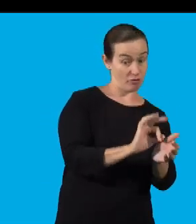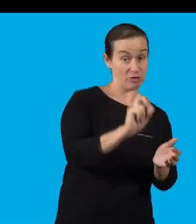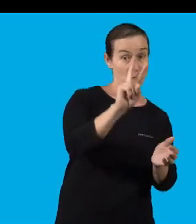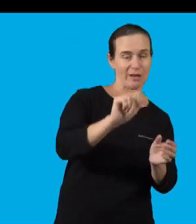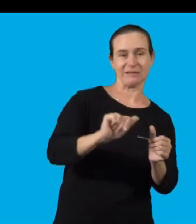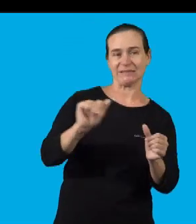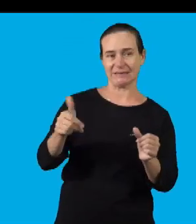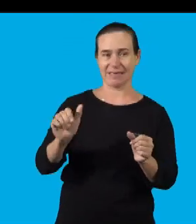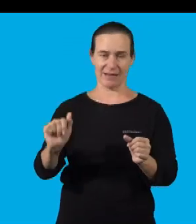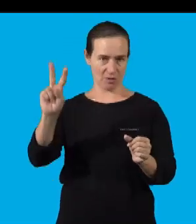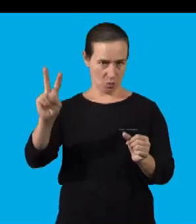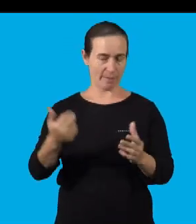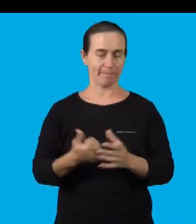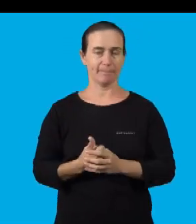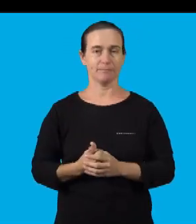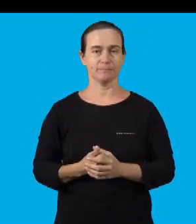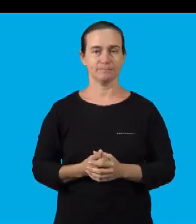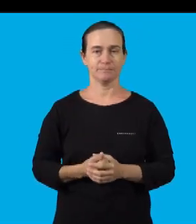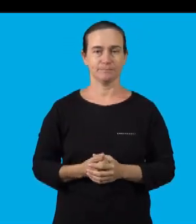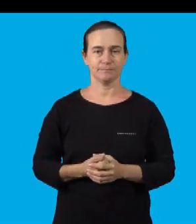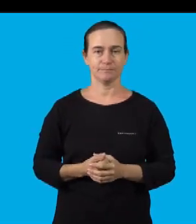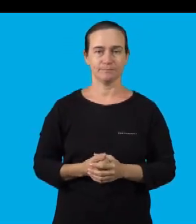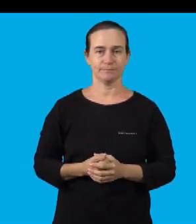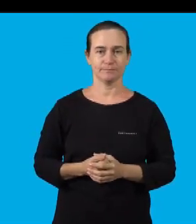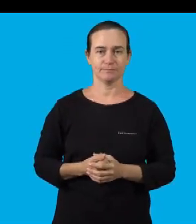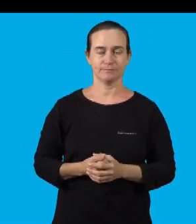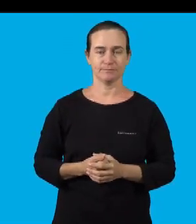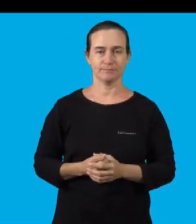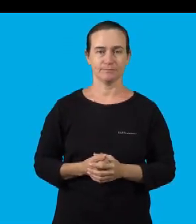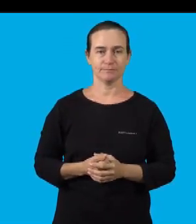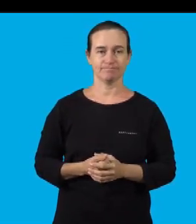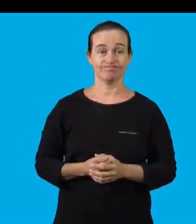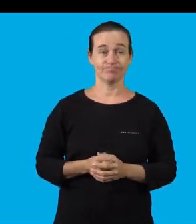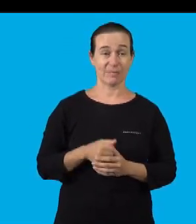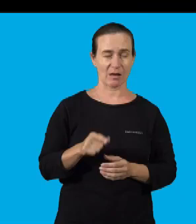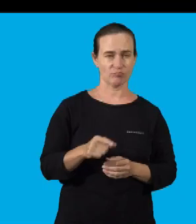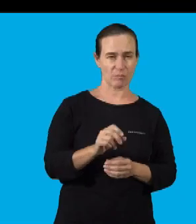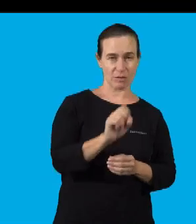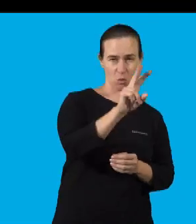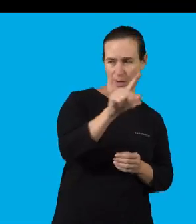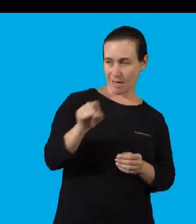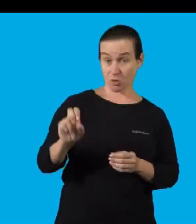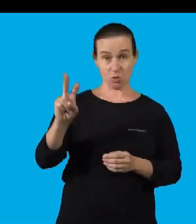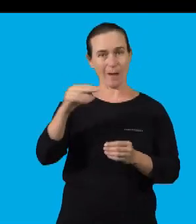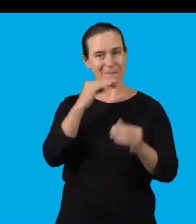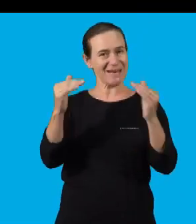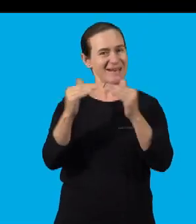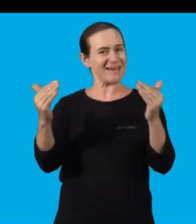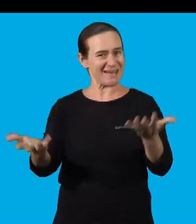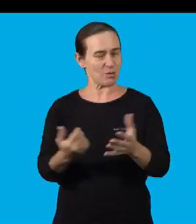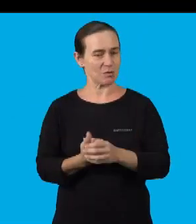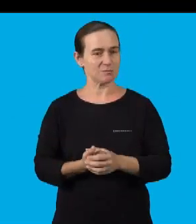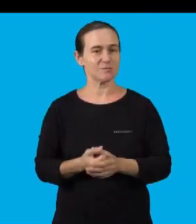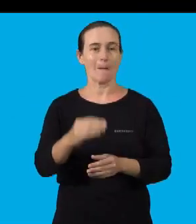other side, we have a exponent 2, which is a squared. Now, because the exponents are equal, we